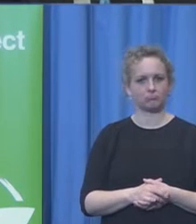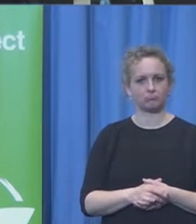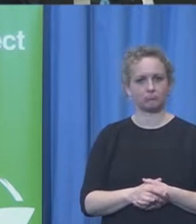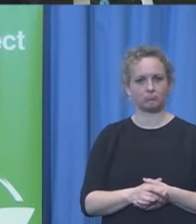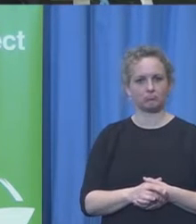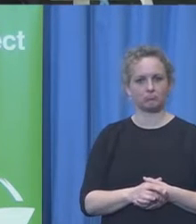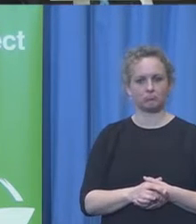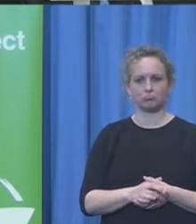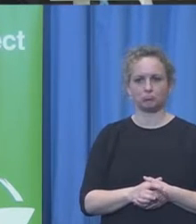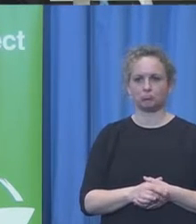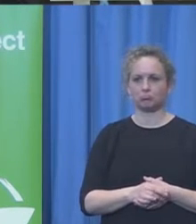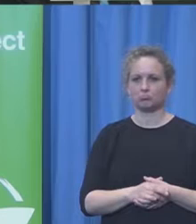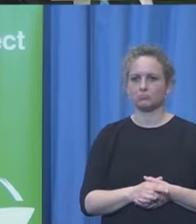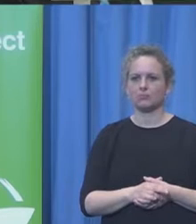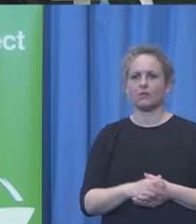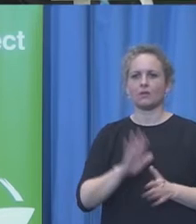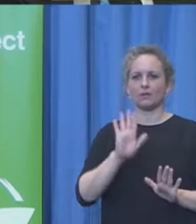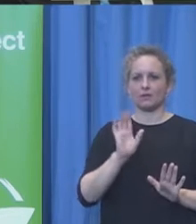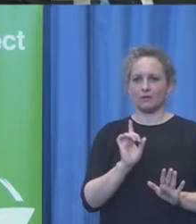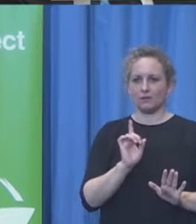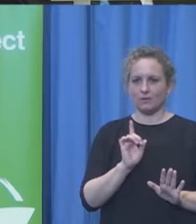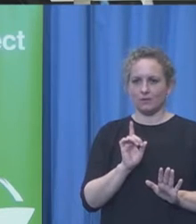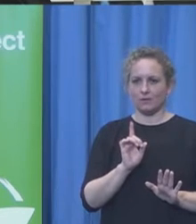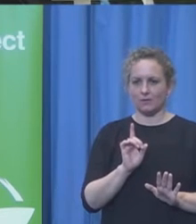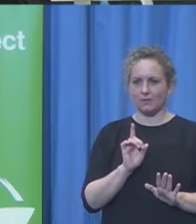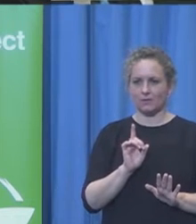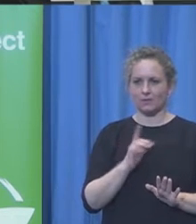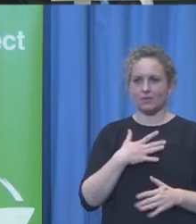Sorry, for the break.